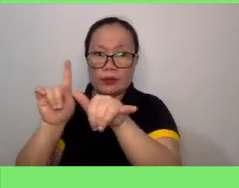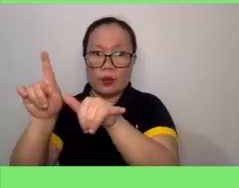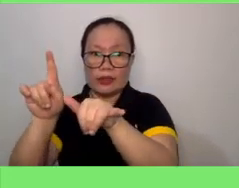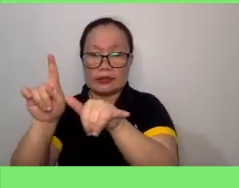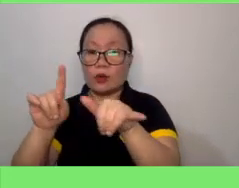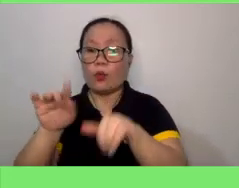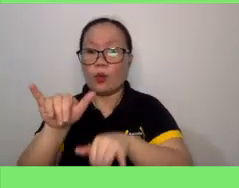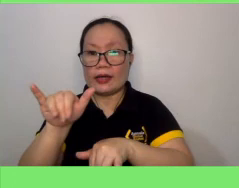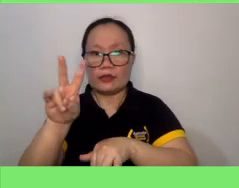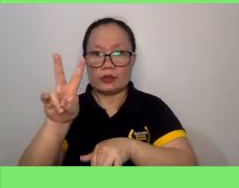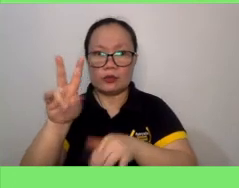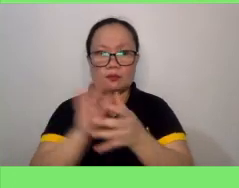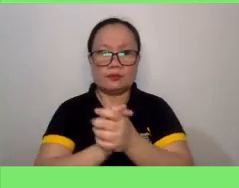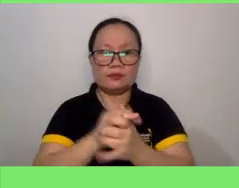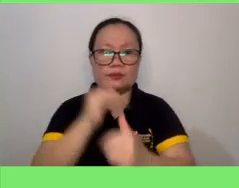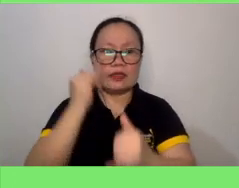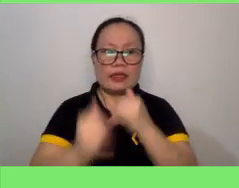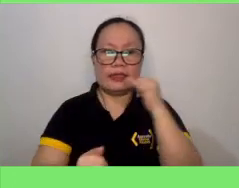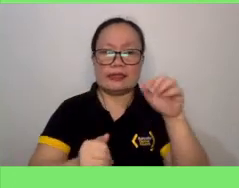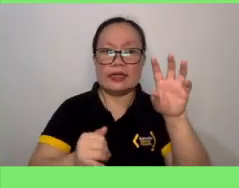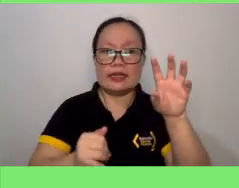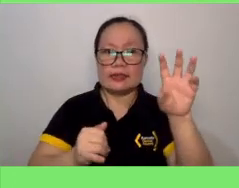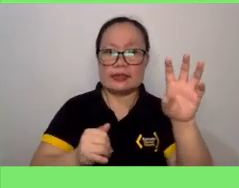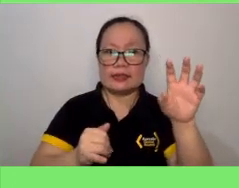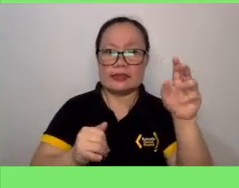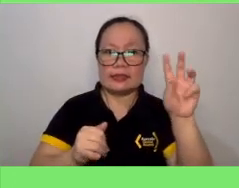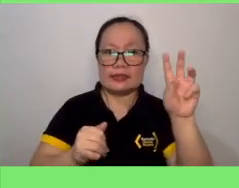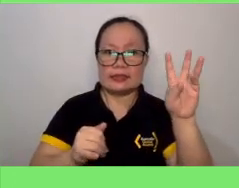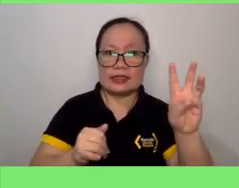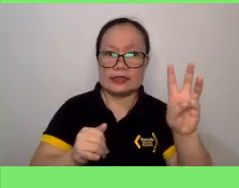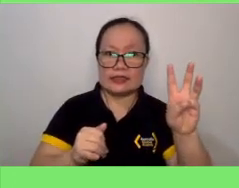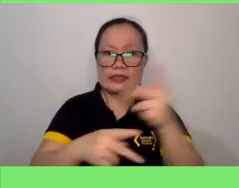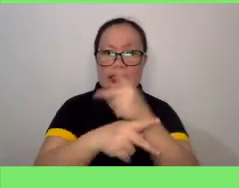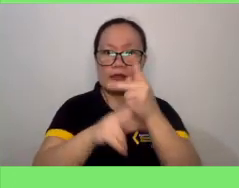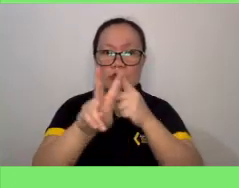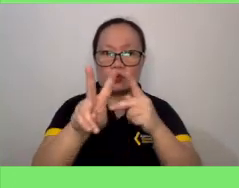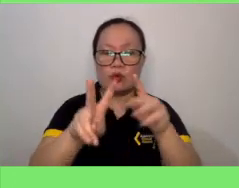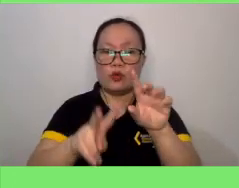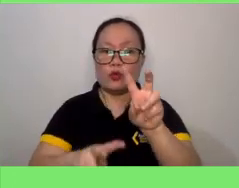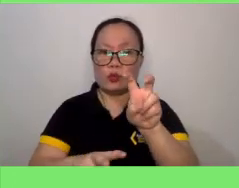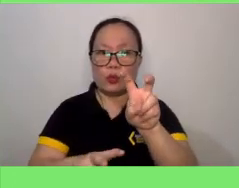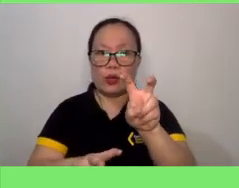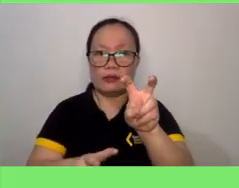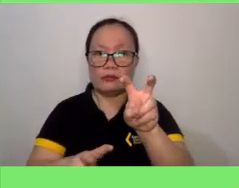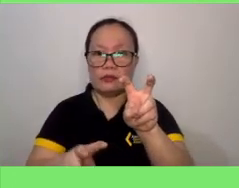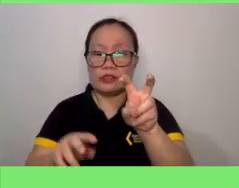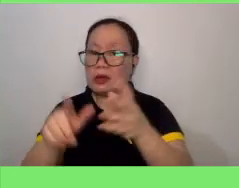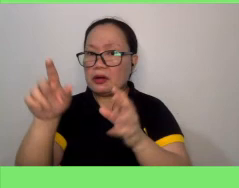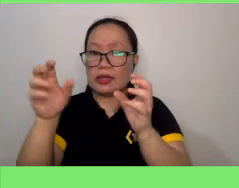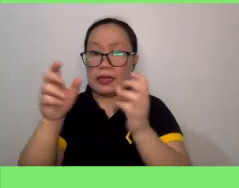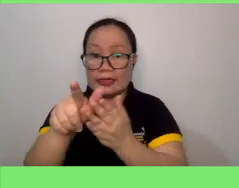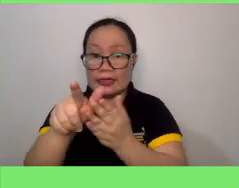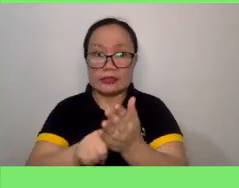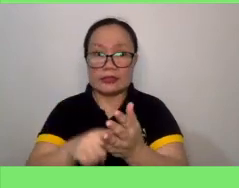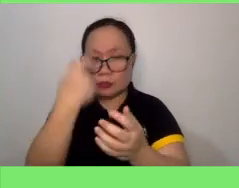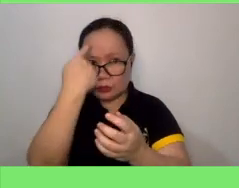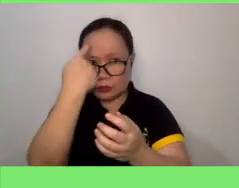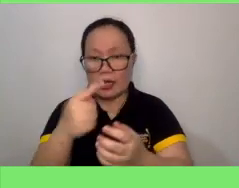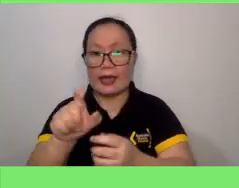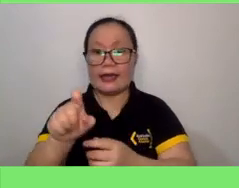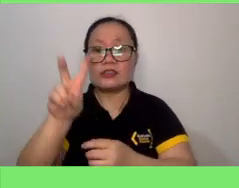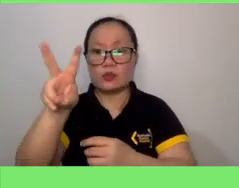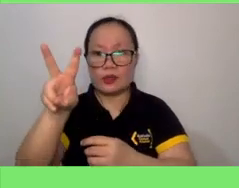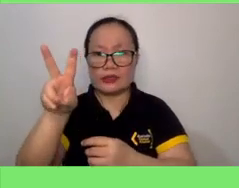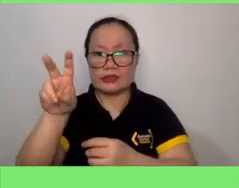times 2. So, 6 times 2, that is 12. And then, since wala naman ditong literal coefficient, ibig sabihin, copy lang natin to. So, x